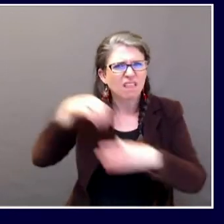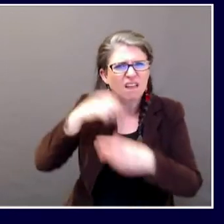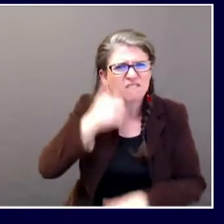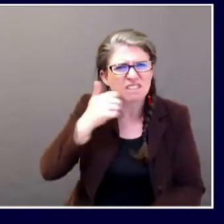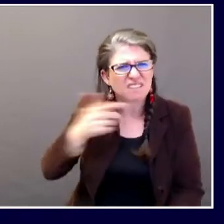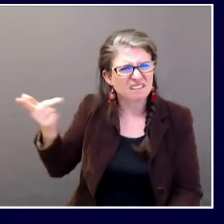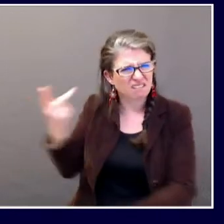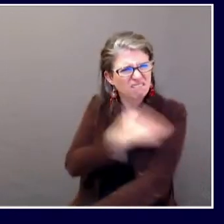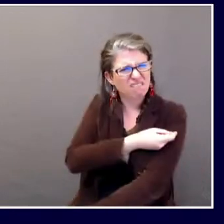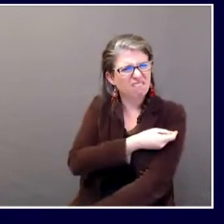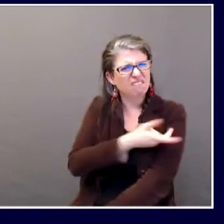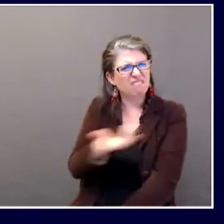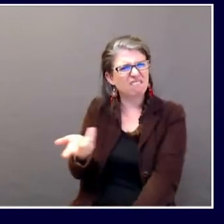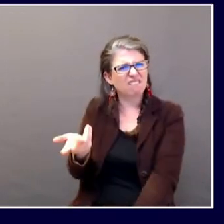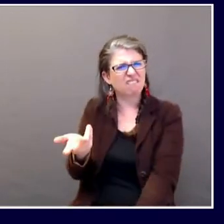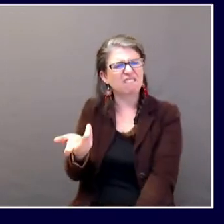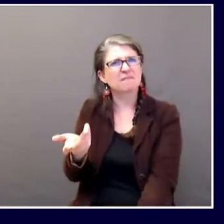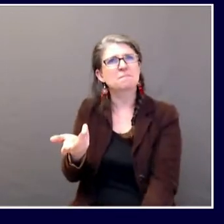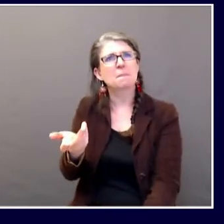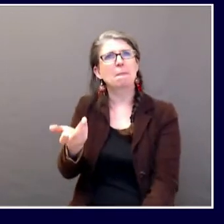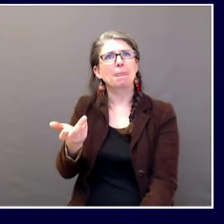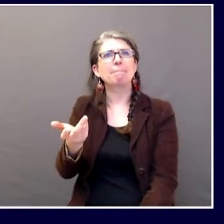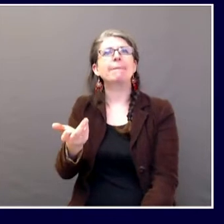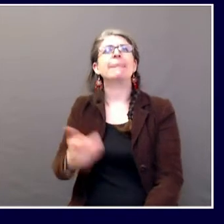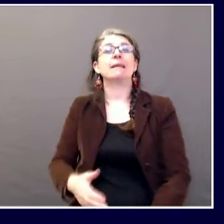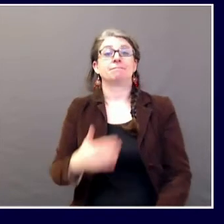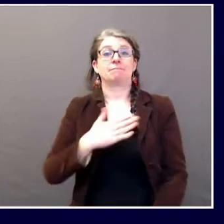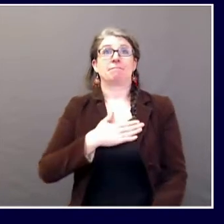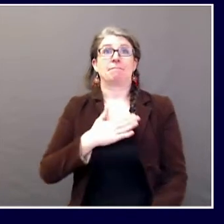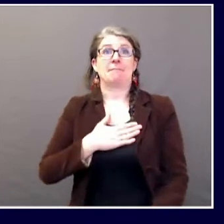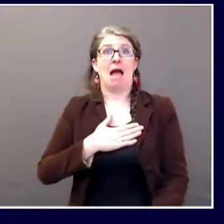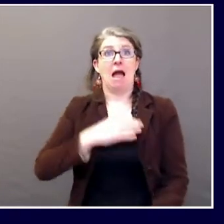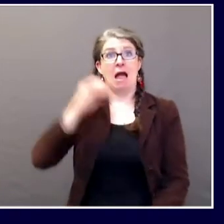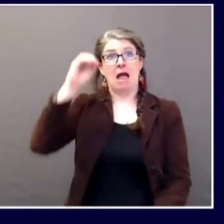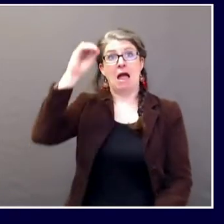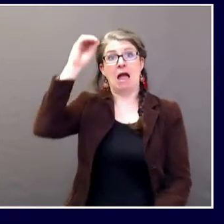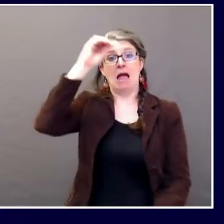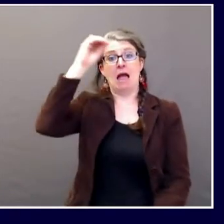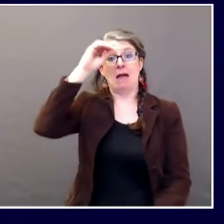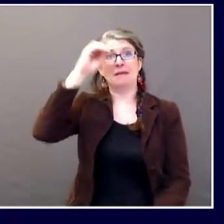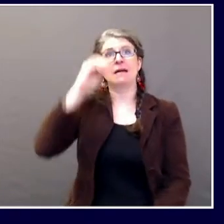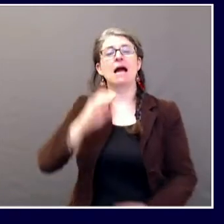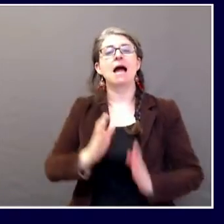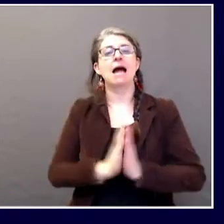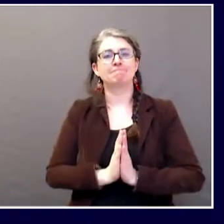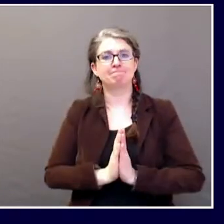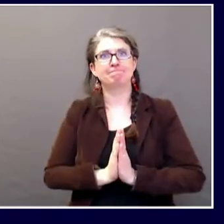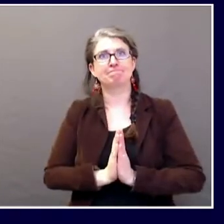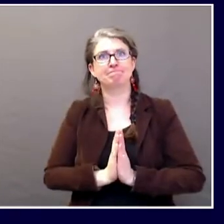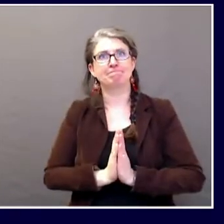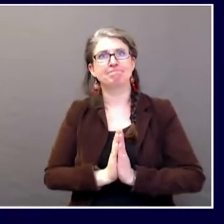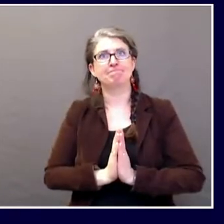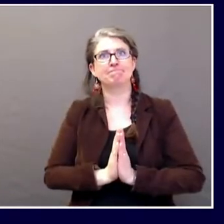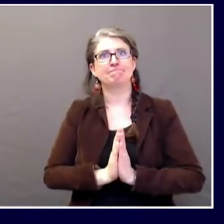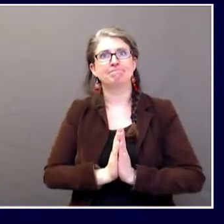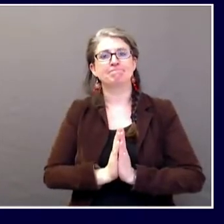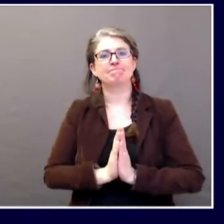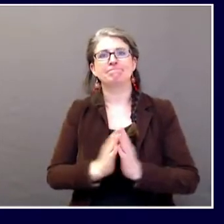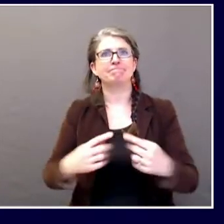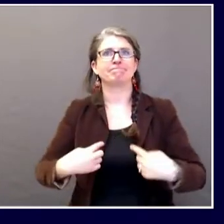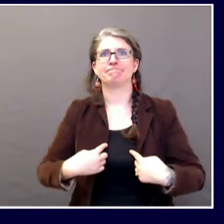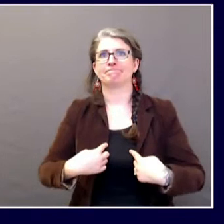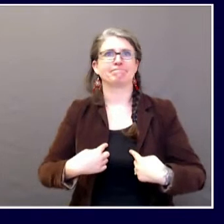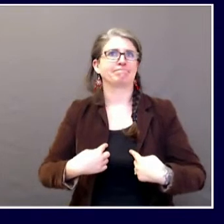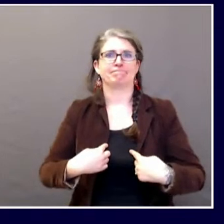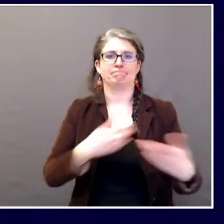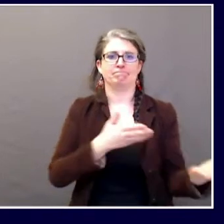very squarely include equity. You've heard me talk about my twin priorities of velocity, but equity as well. And